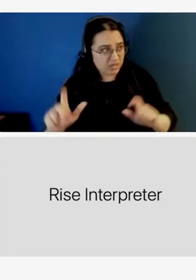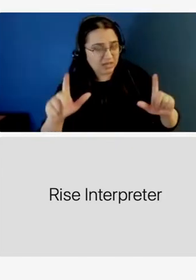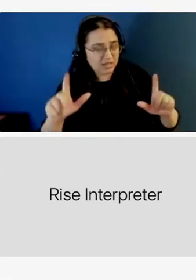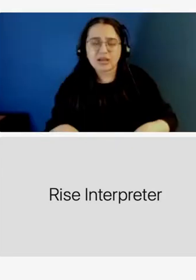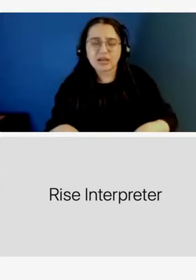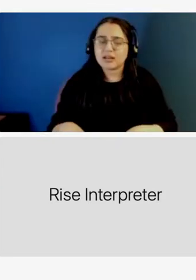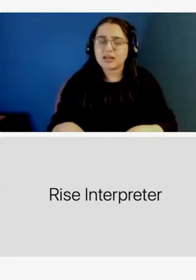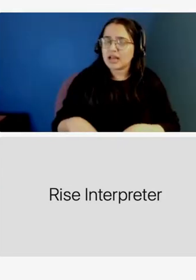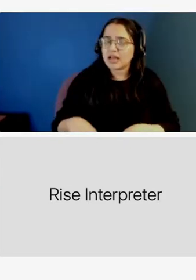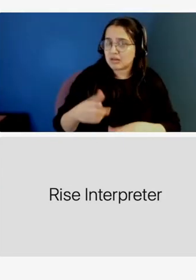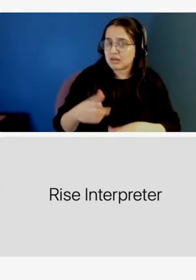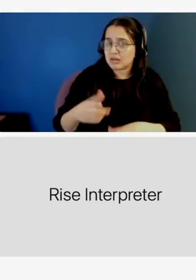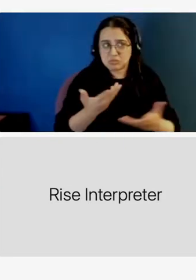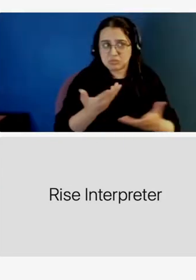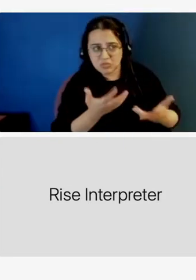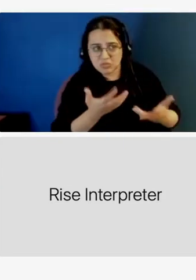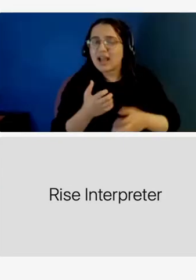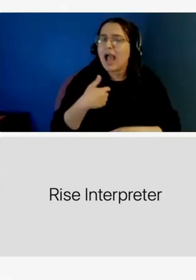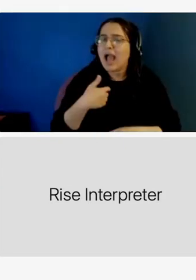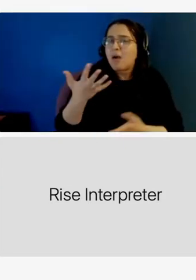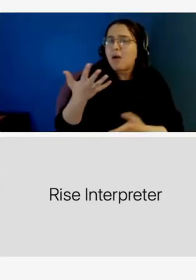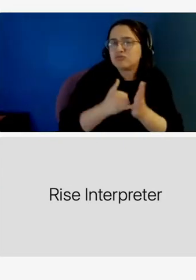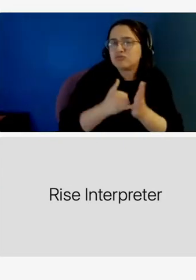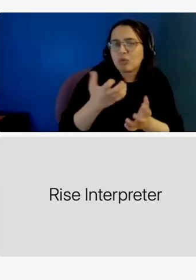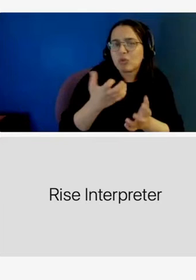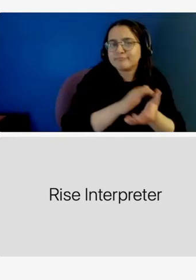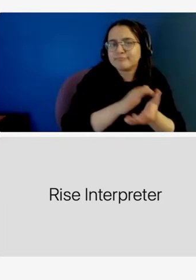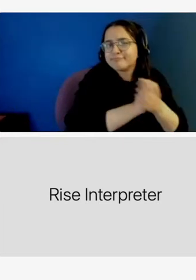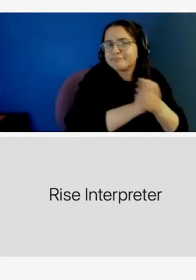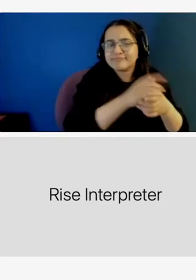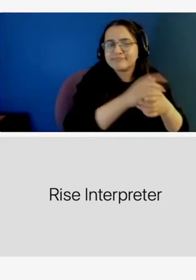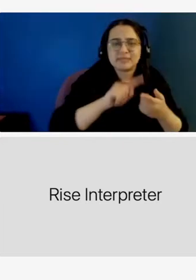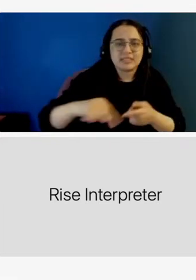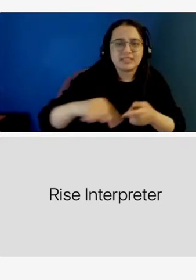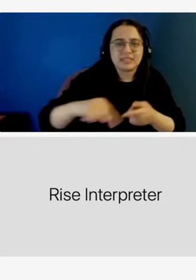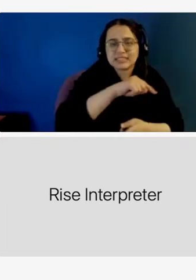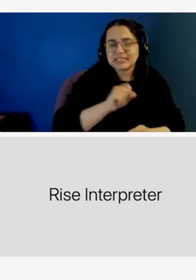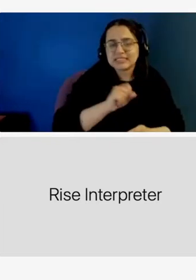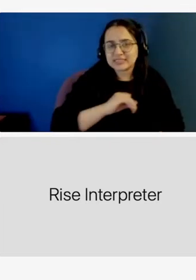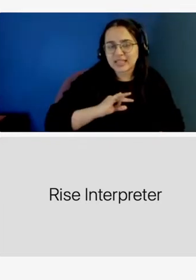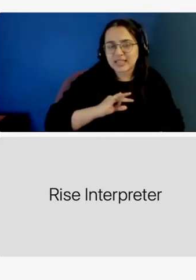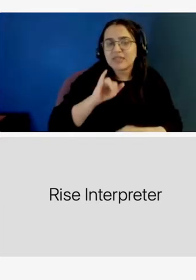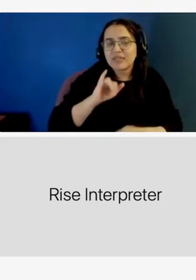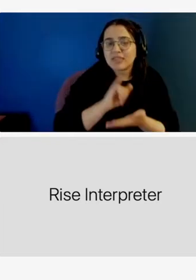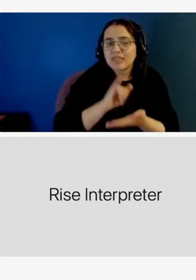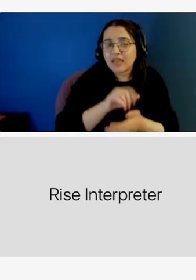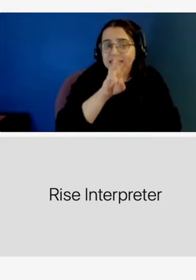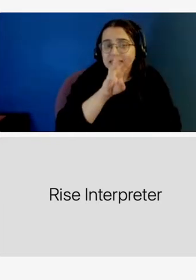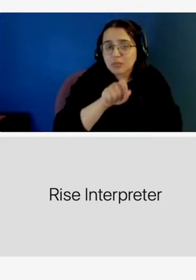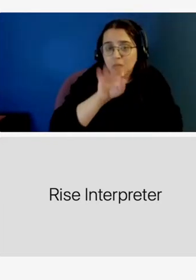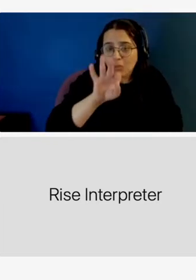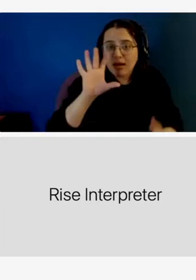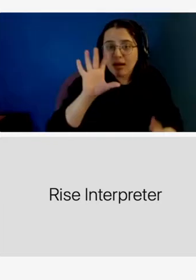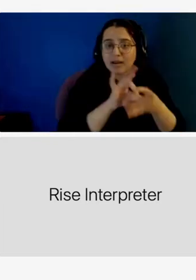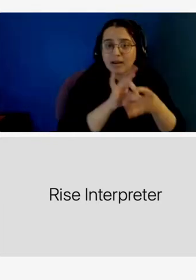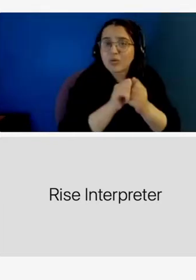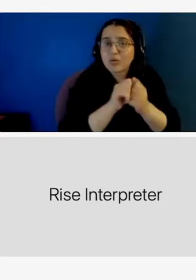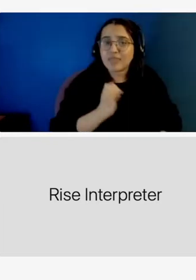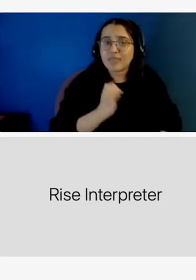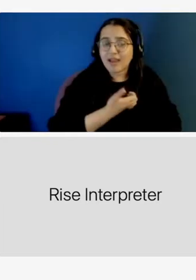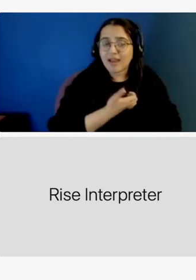just a kudos to staff. I don't think this is 6.9, our field trips, which includes the Inland Empire Future Leaders Program. I want to thank